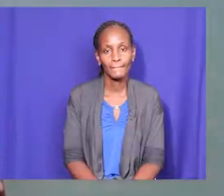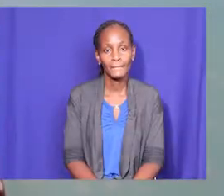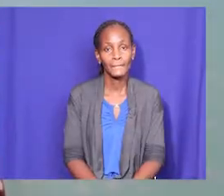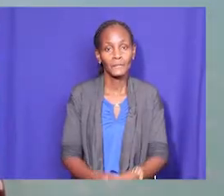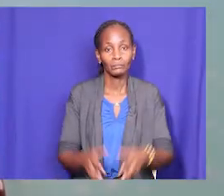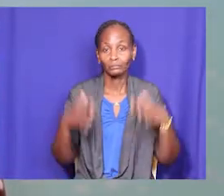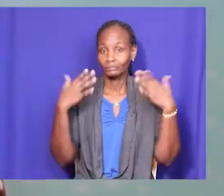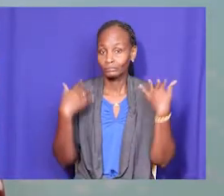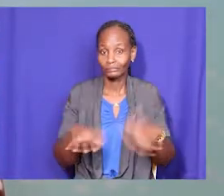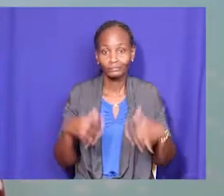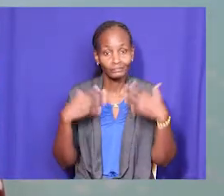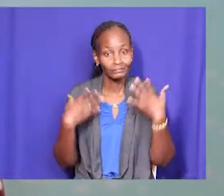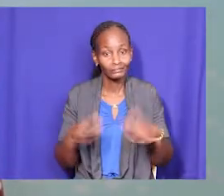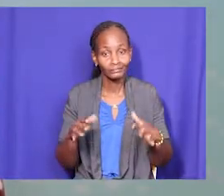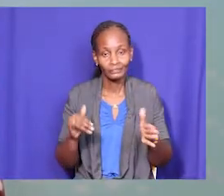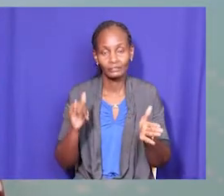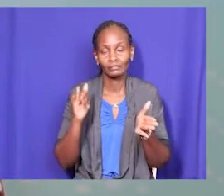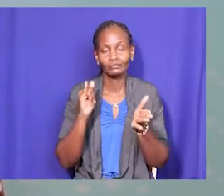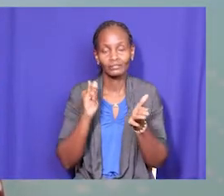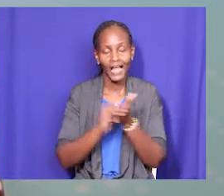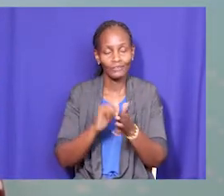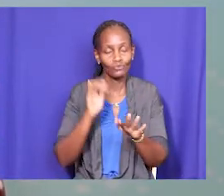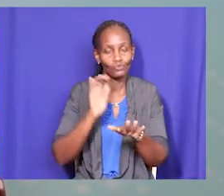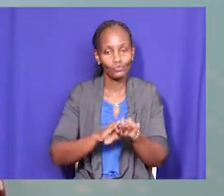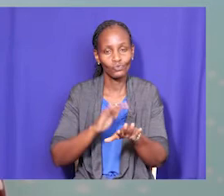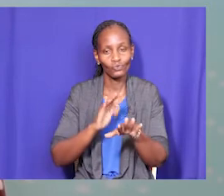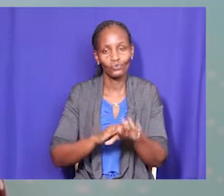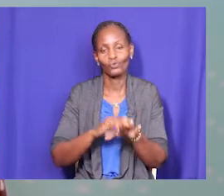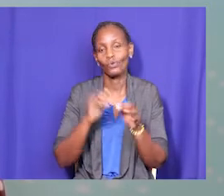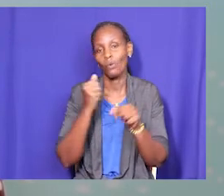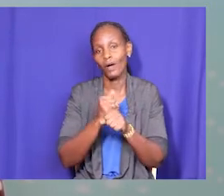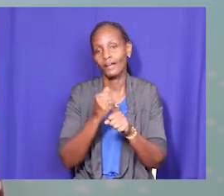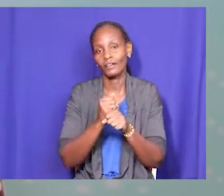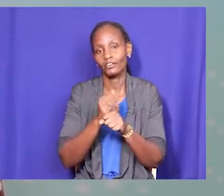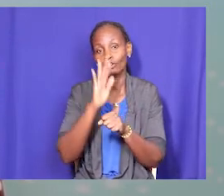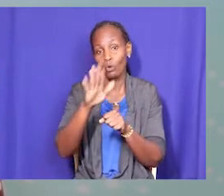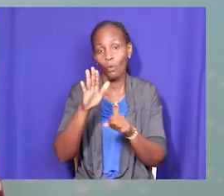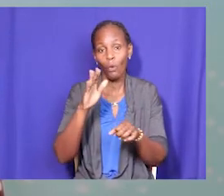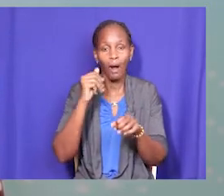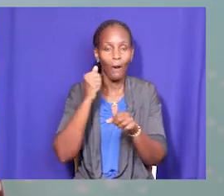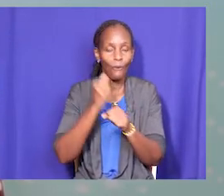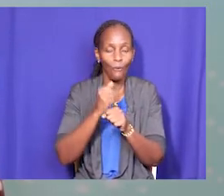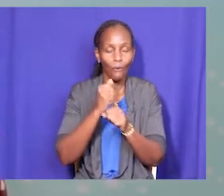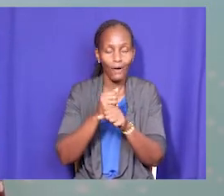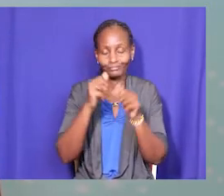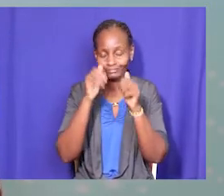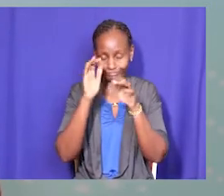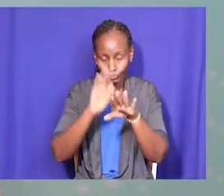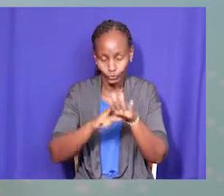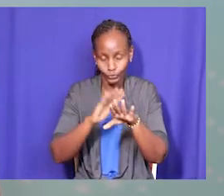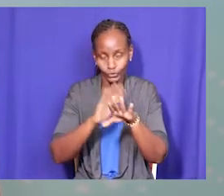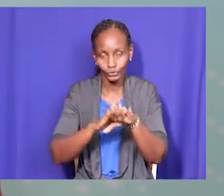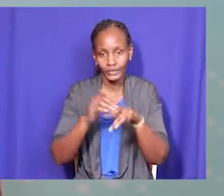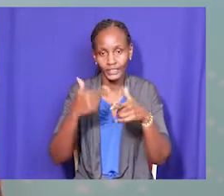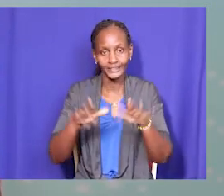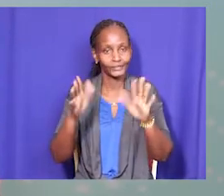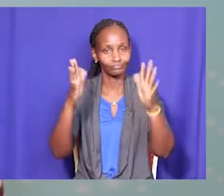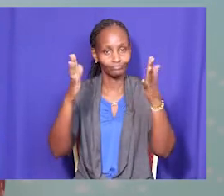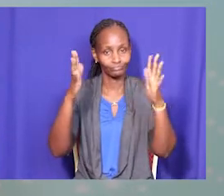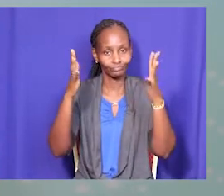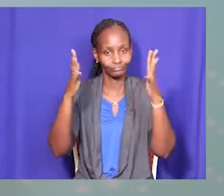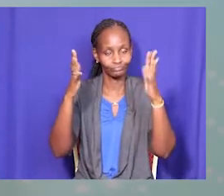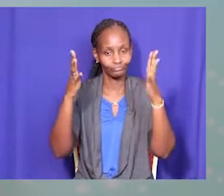Awesome. That was well done. Your work was well done. Let's clap hands for each